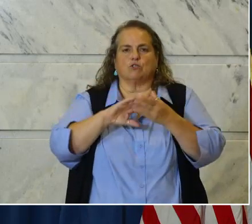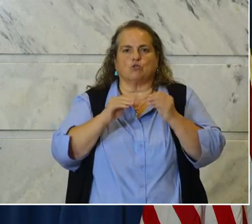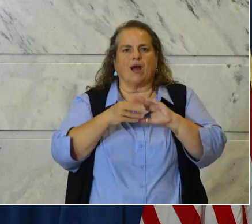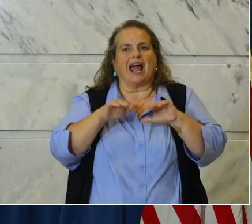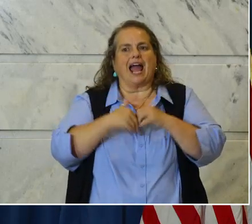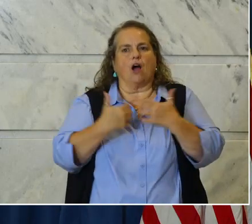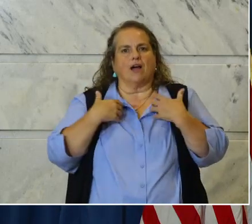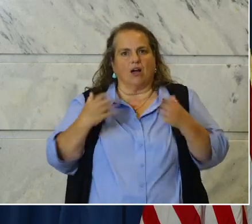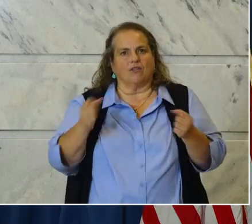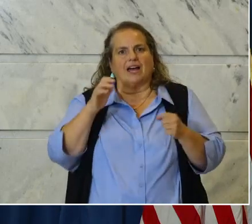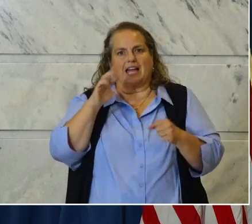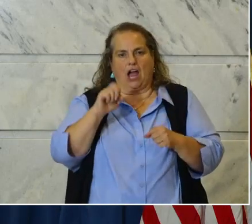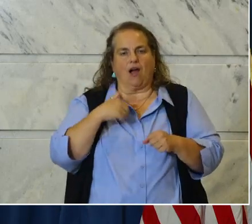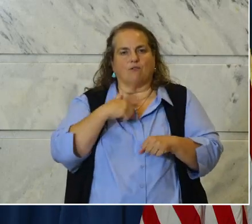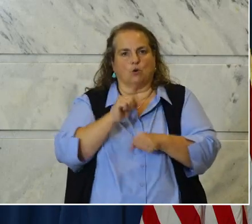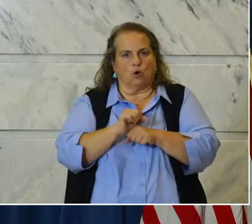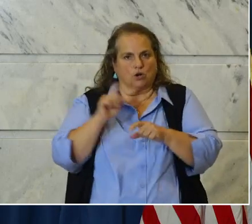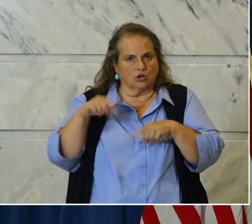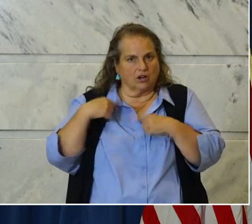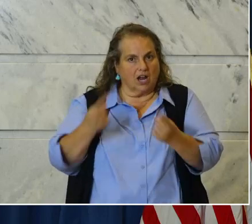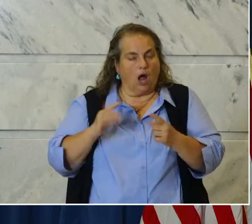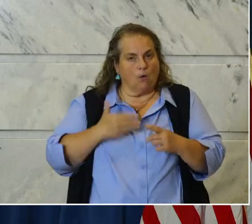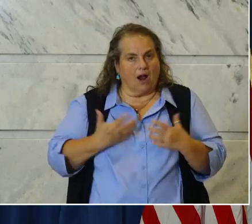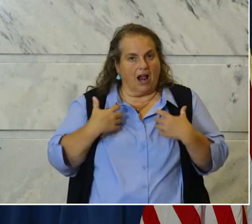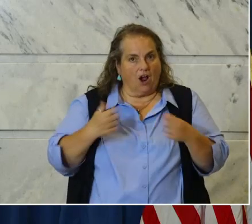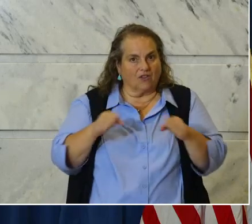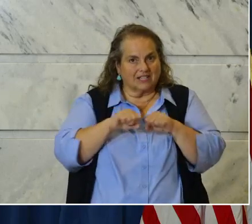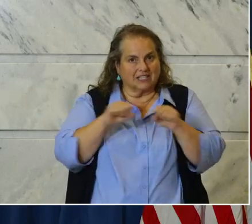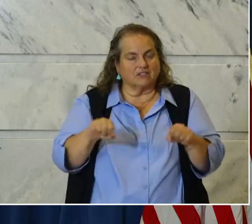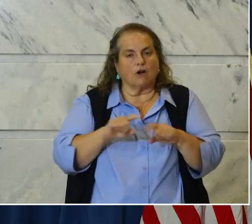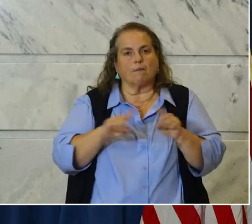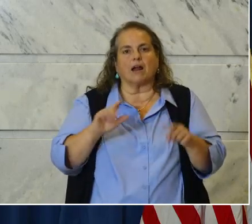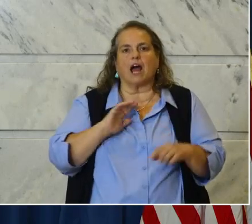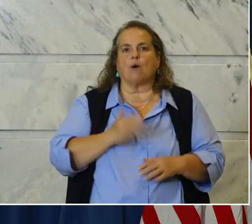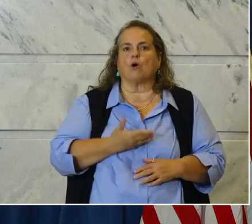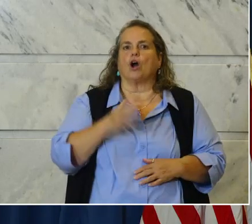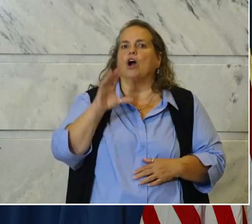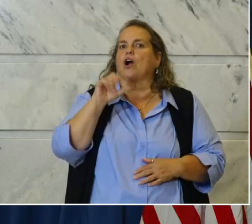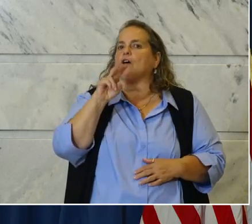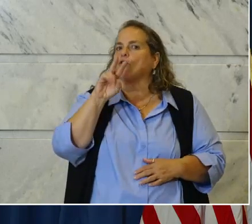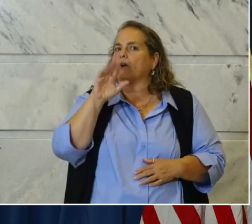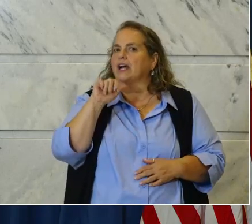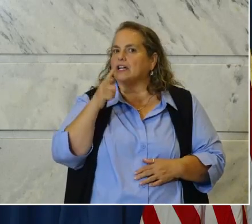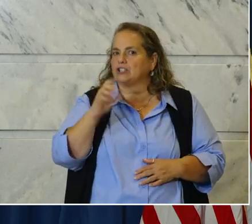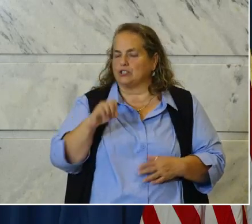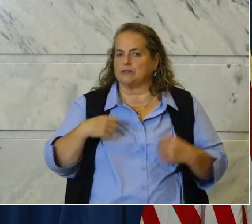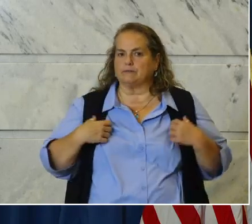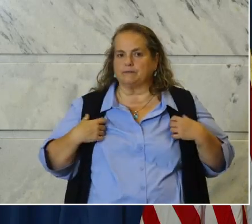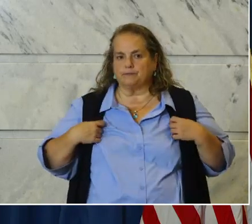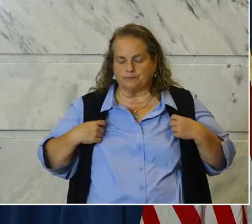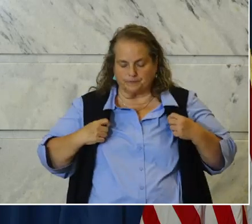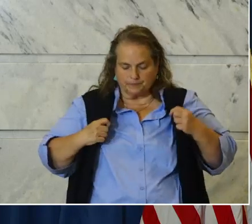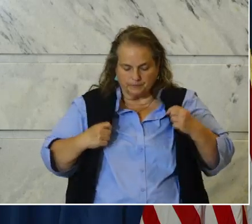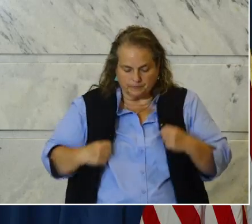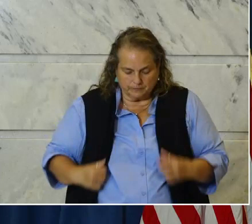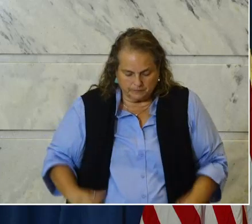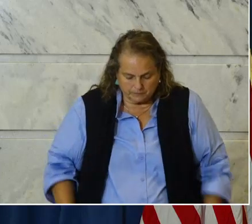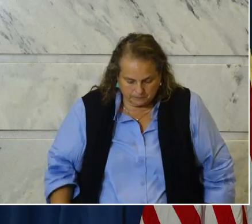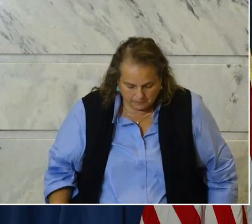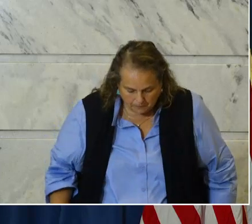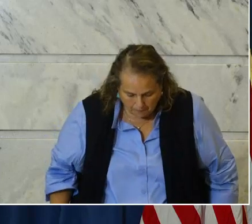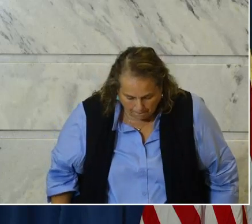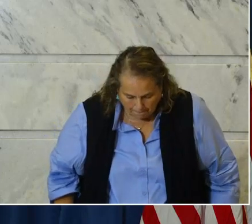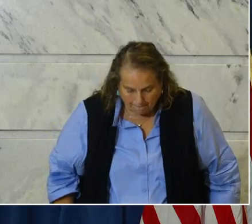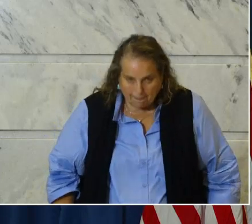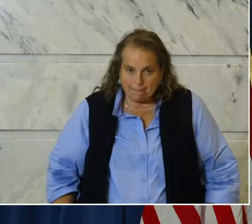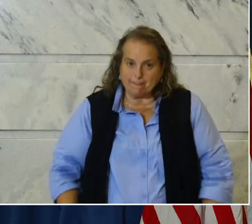both in our health systems, but also in our coverage. Morgan? When will in-person